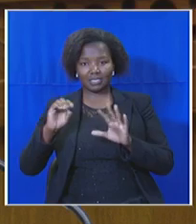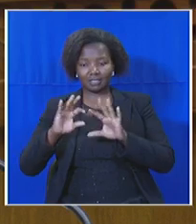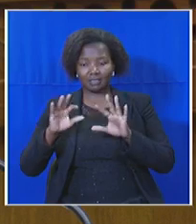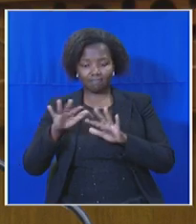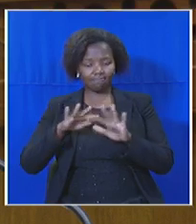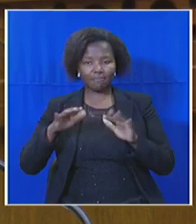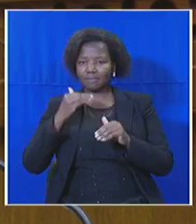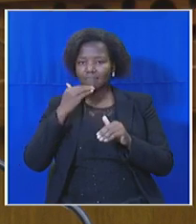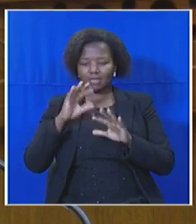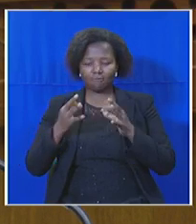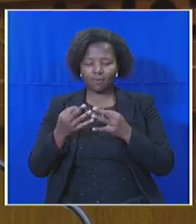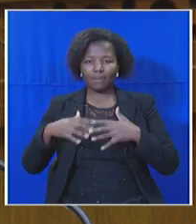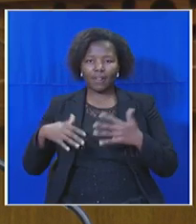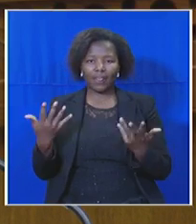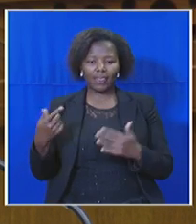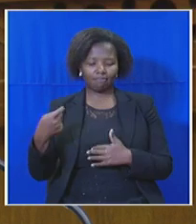face difficulty.